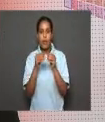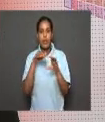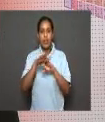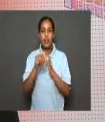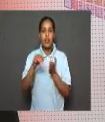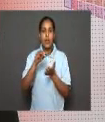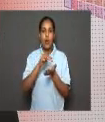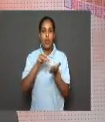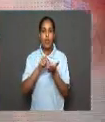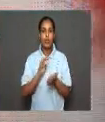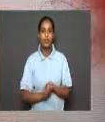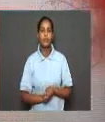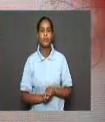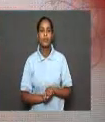molecule.